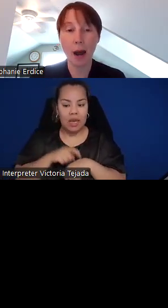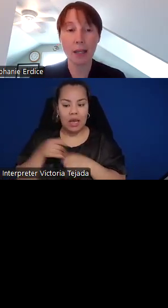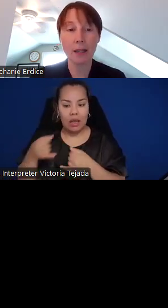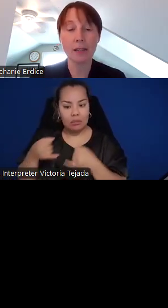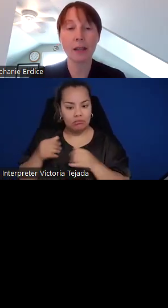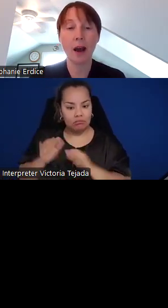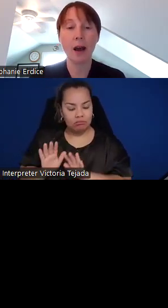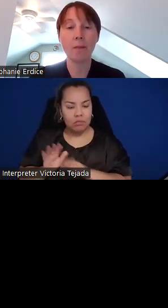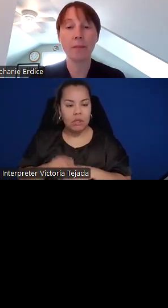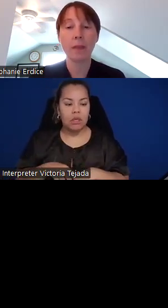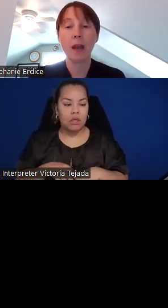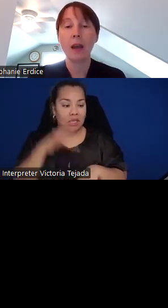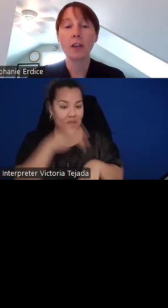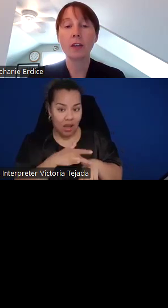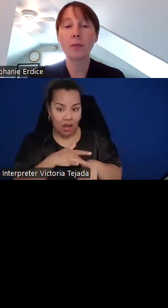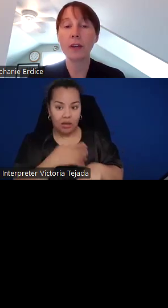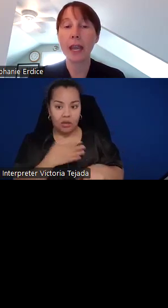our bodies,